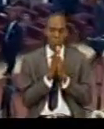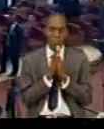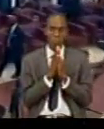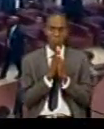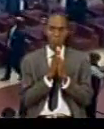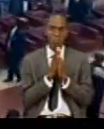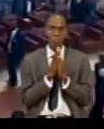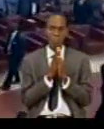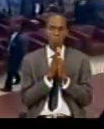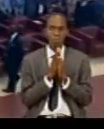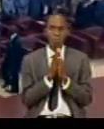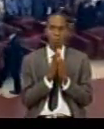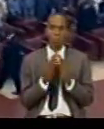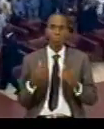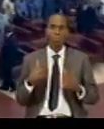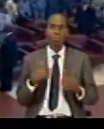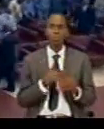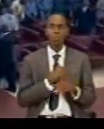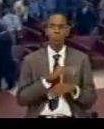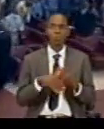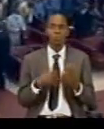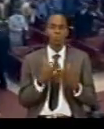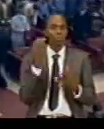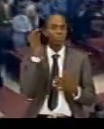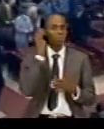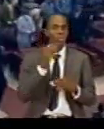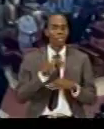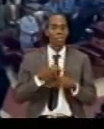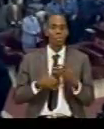We've all heard about the rapture.